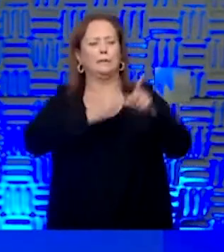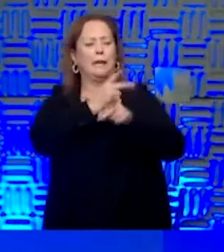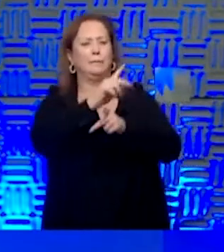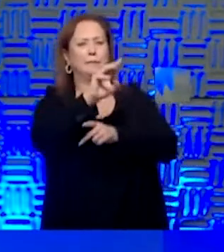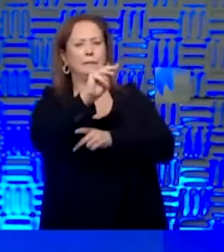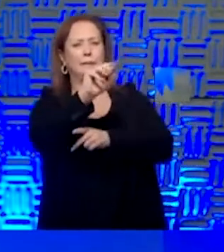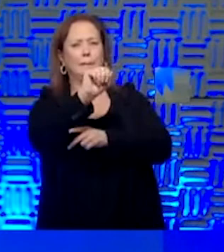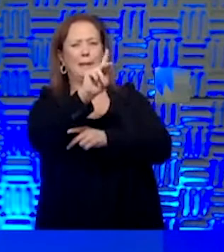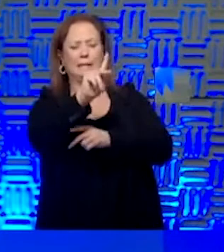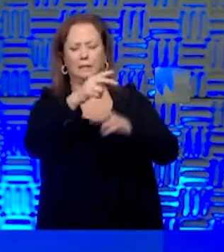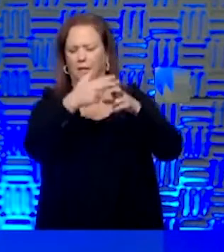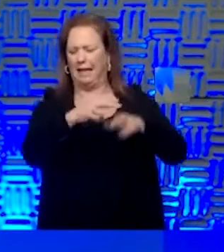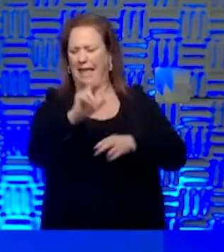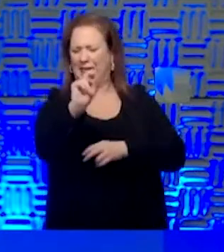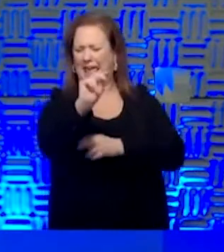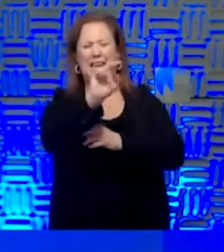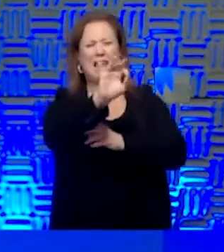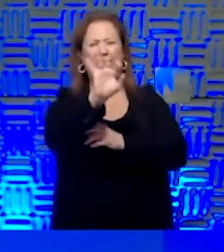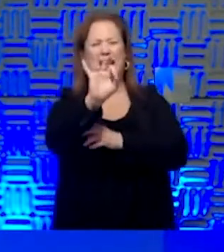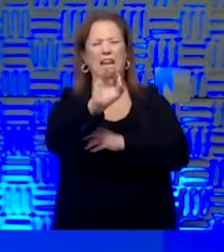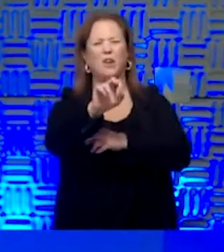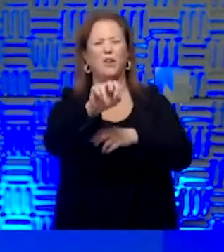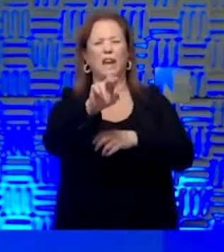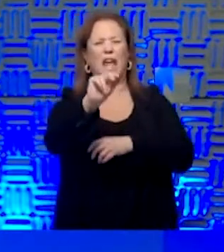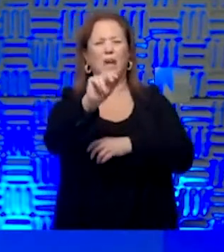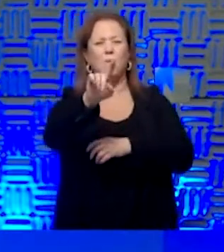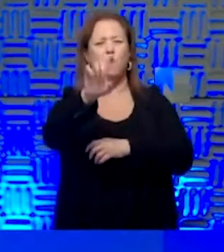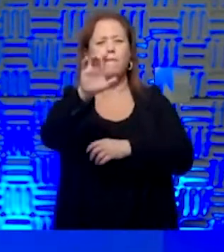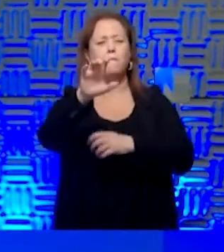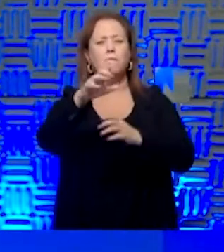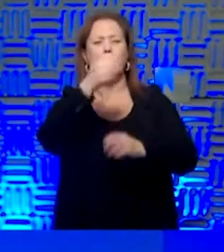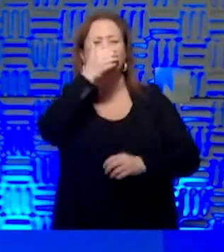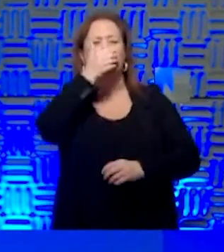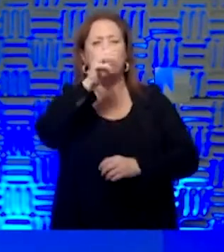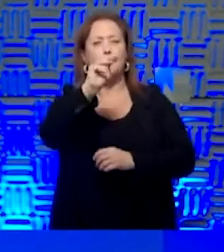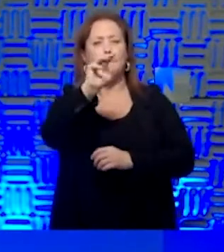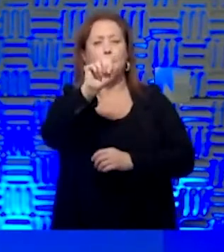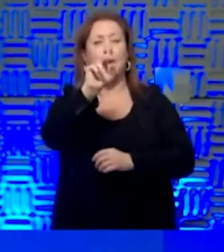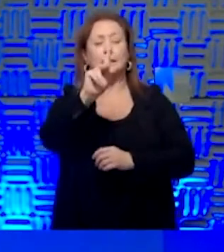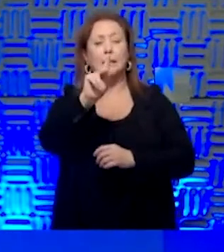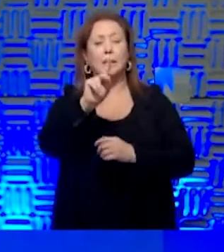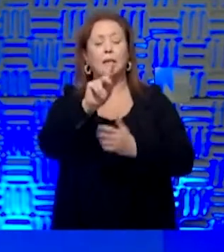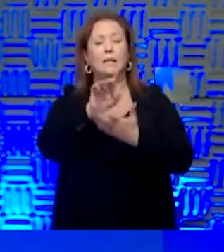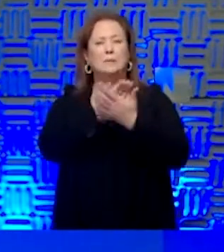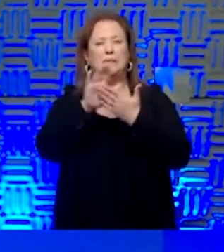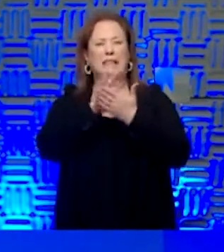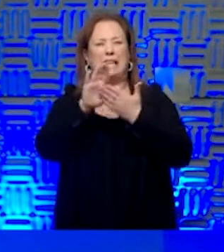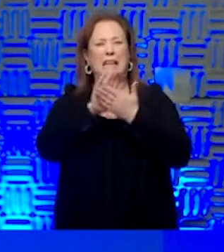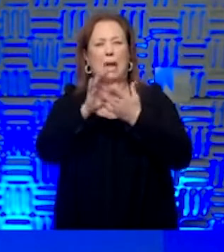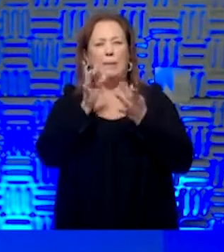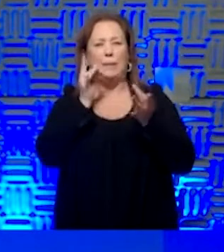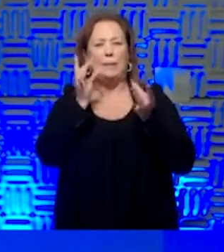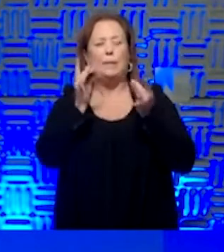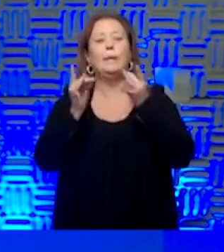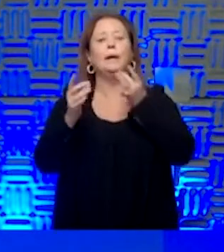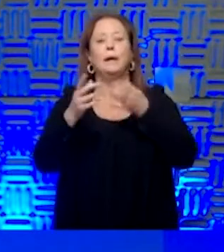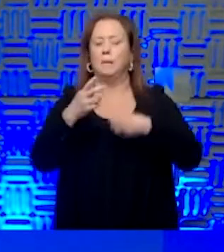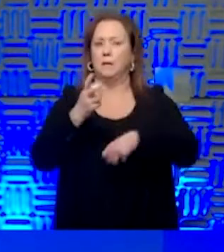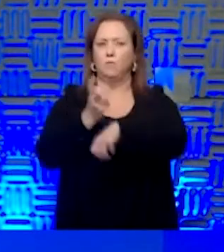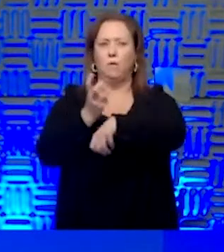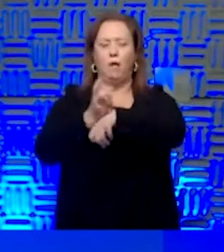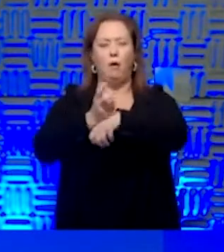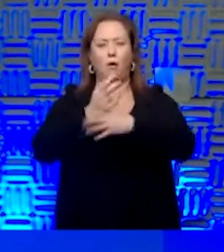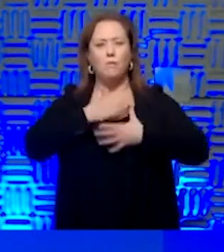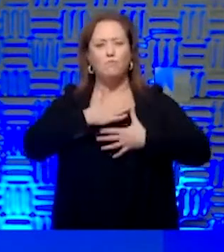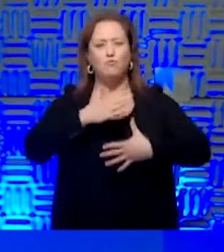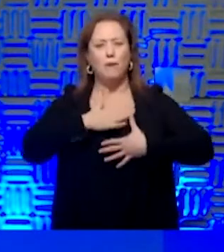an N99 or an N100 or, that's supposed to filter out a lot of particles, but that makes it very difficult to